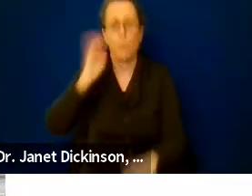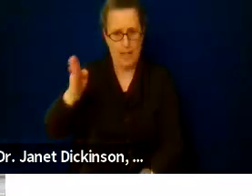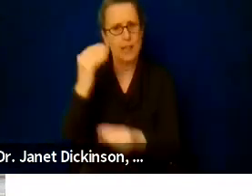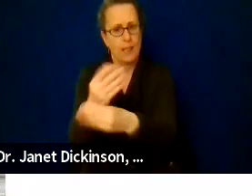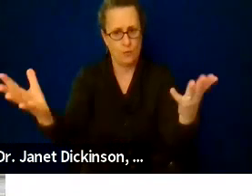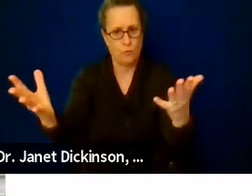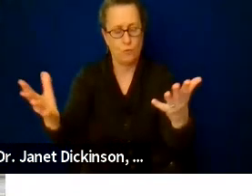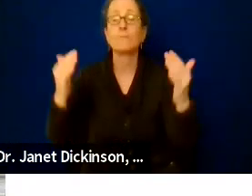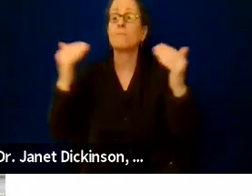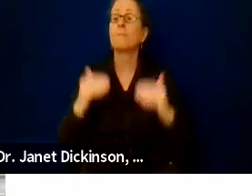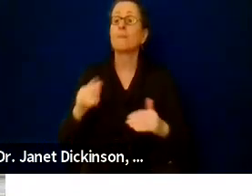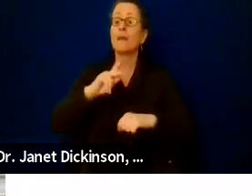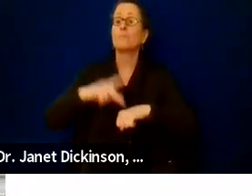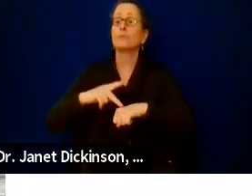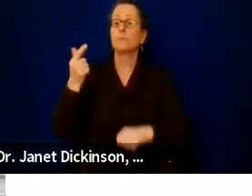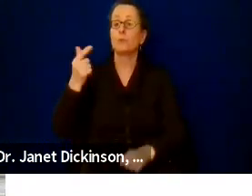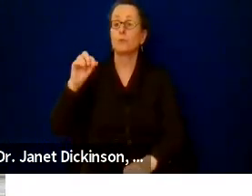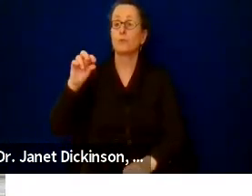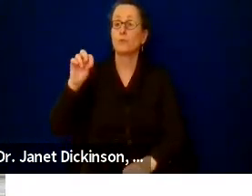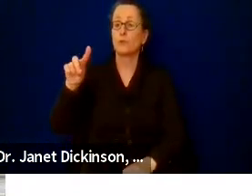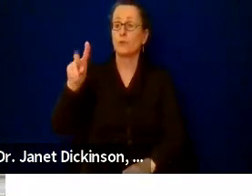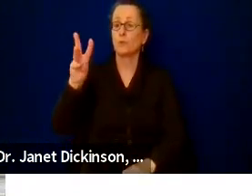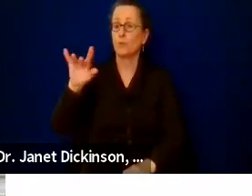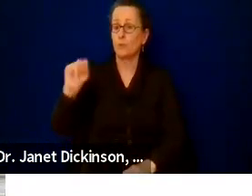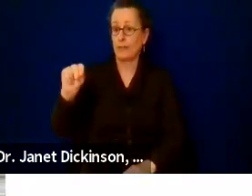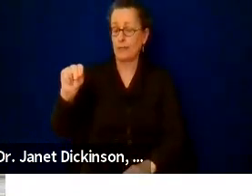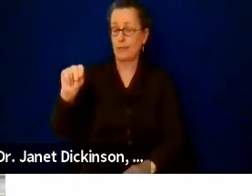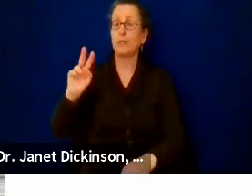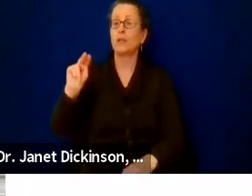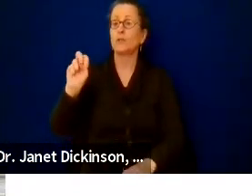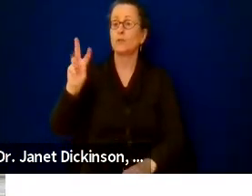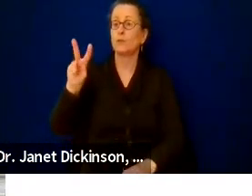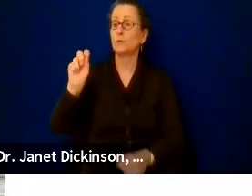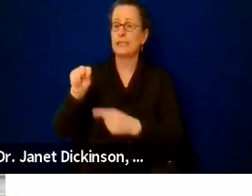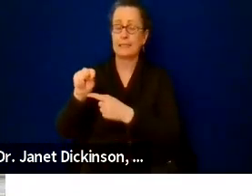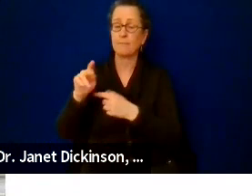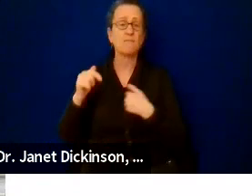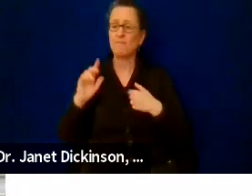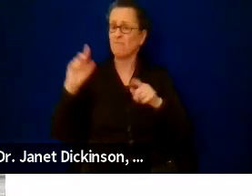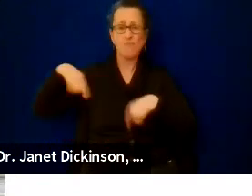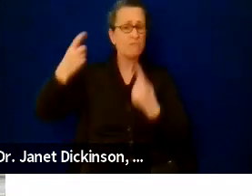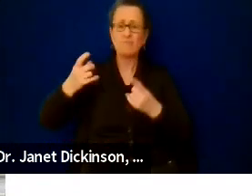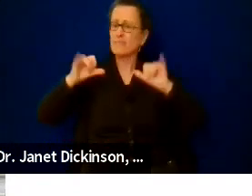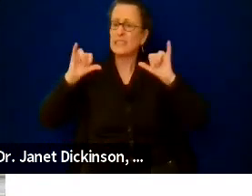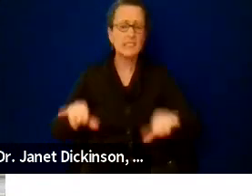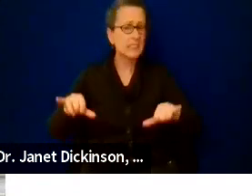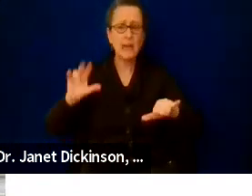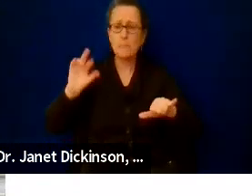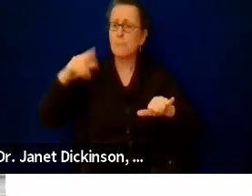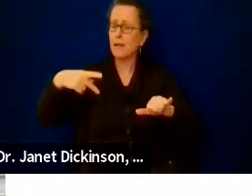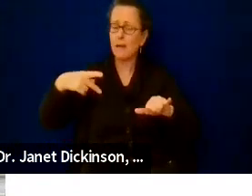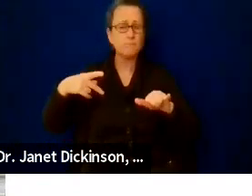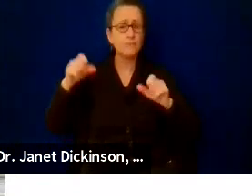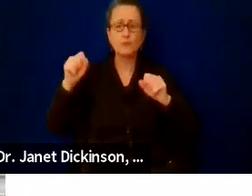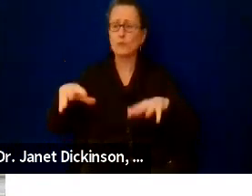At Newton School, the pickup and drop off will be the same. For kindergarten parents,